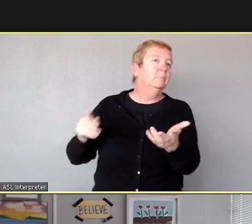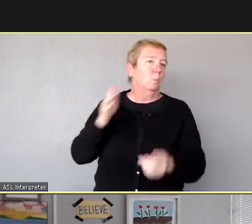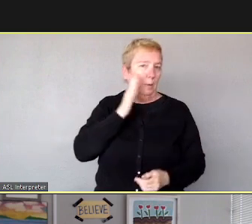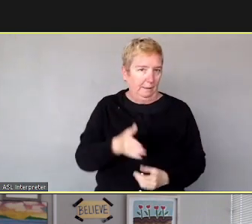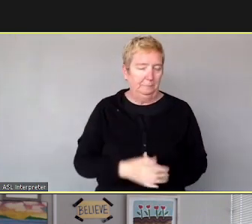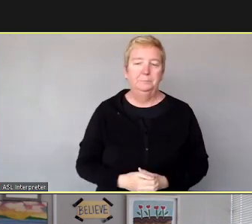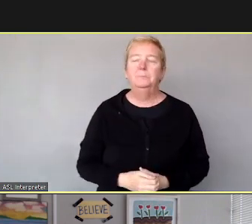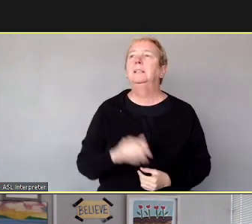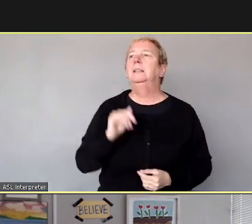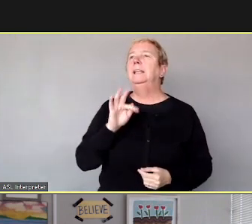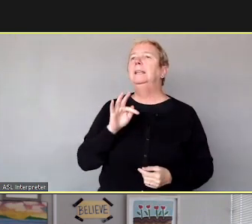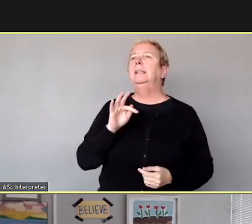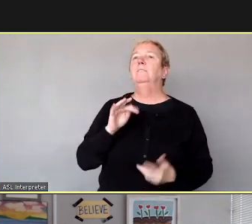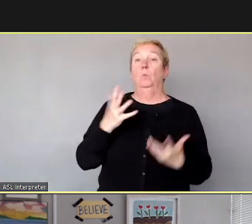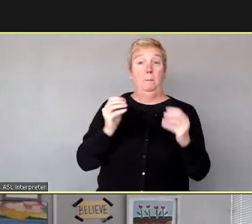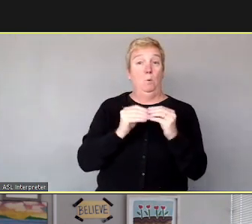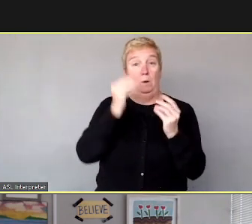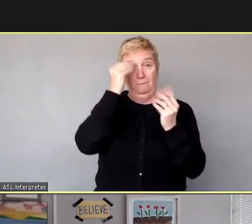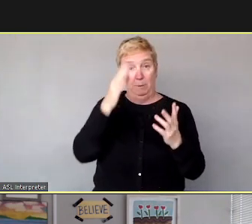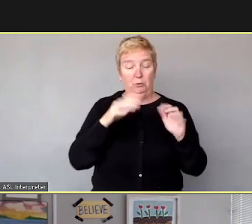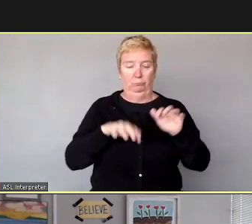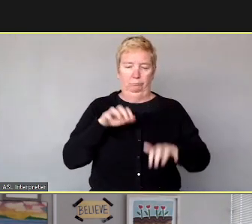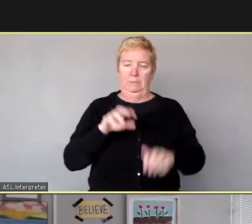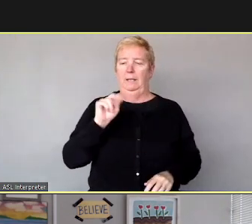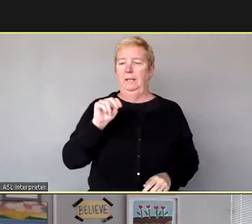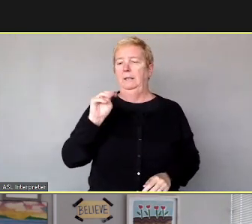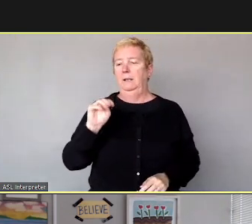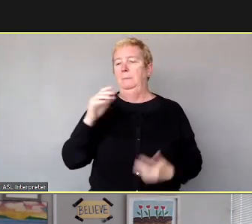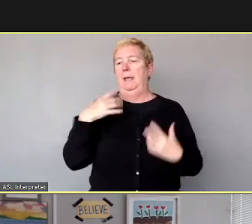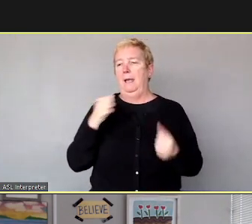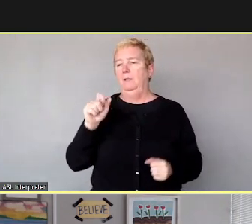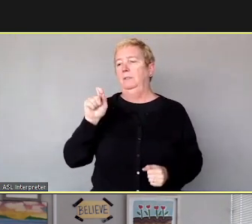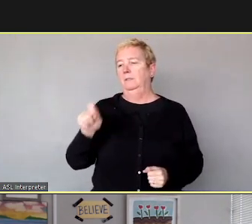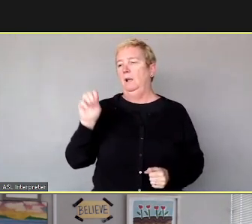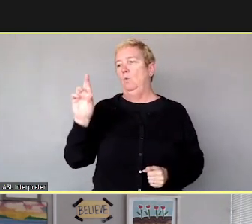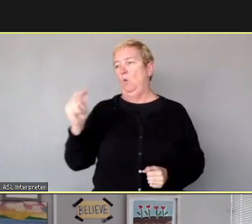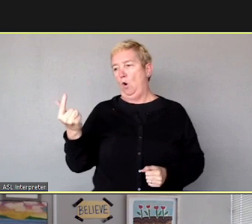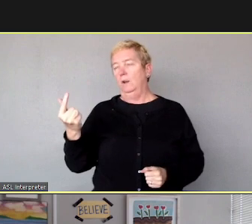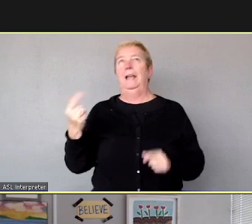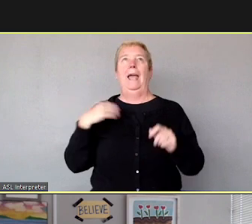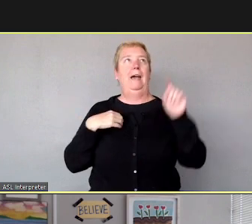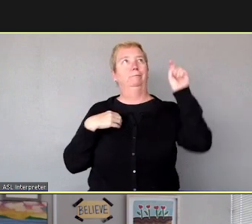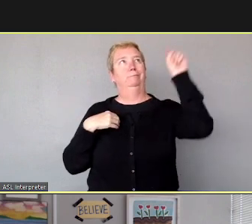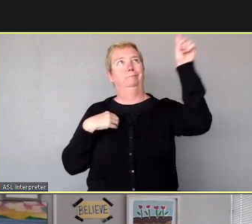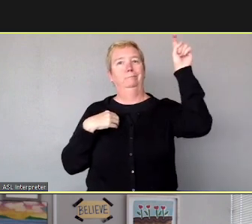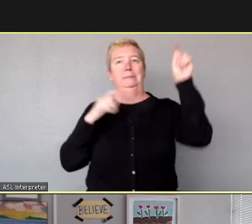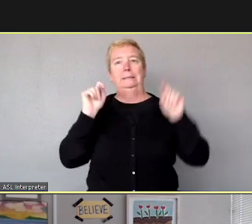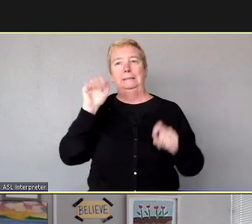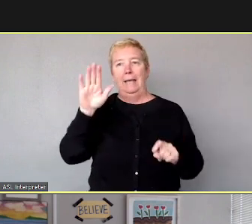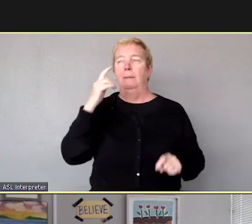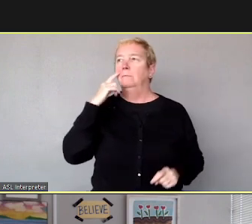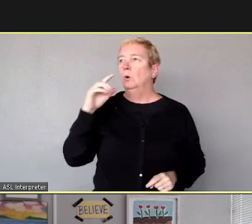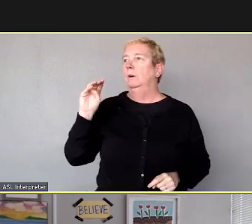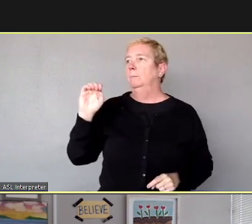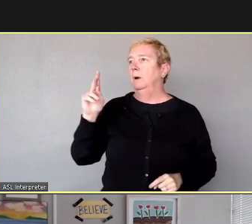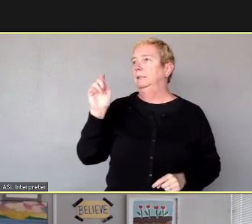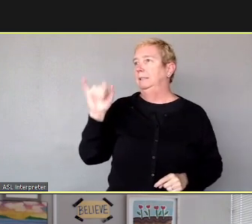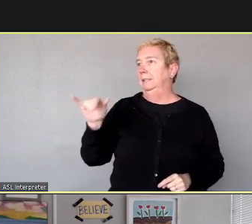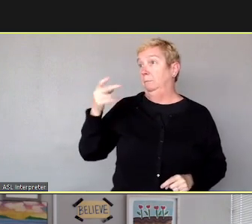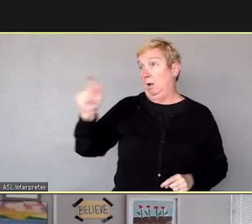more information, you can visit nmhealth.org and click on our monkeypox updates tab. Next slide.